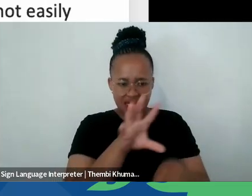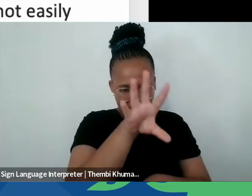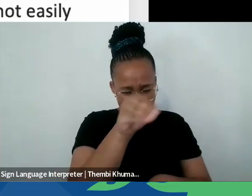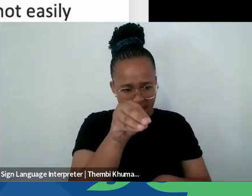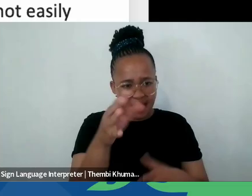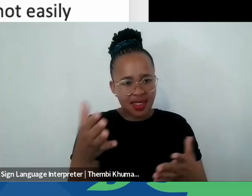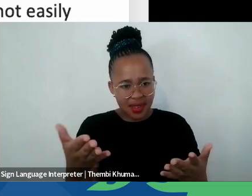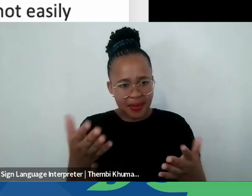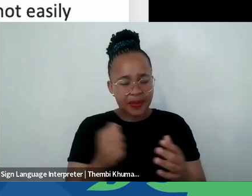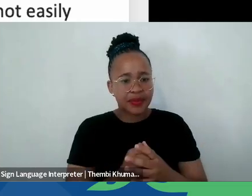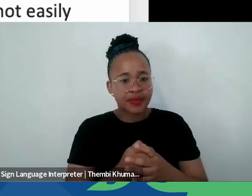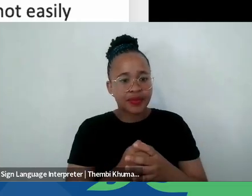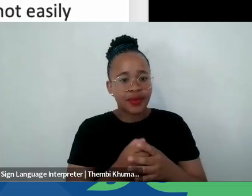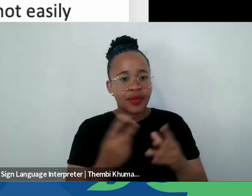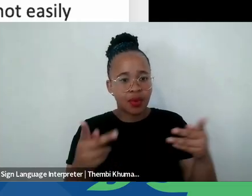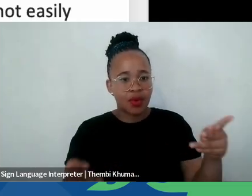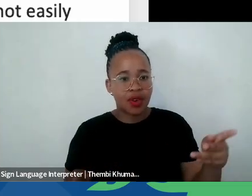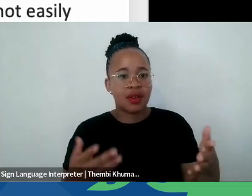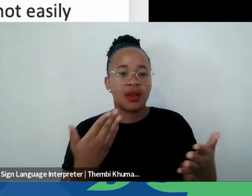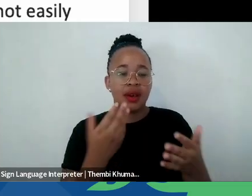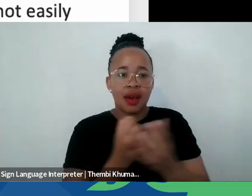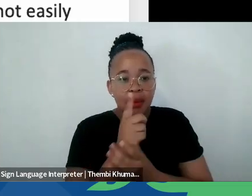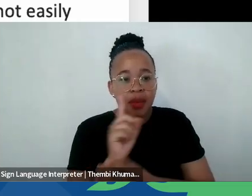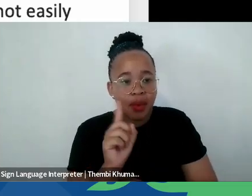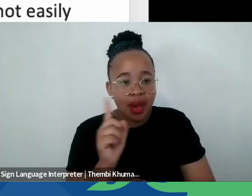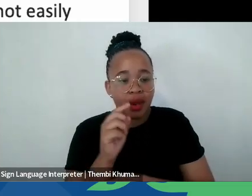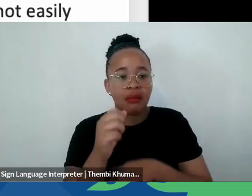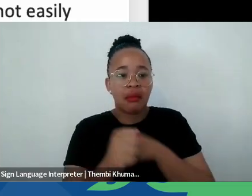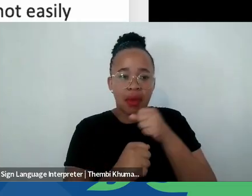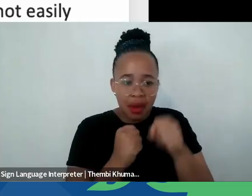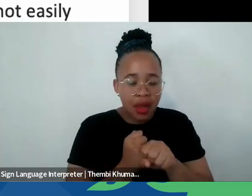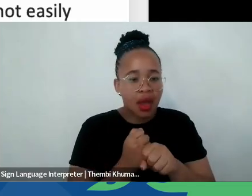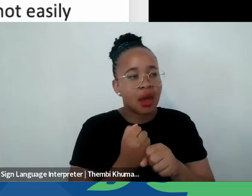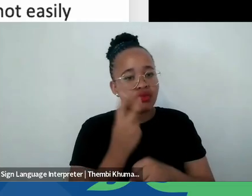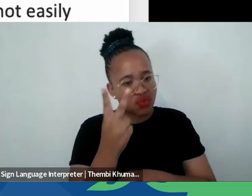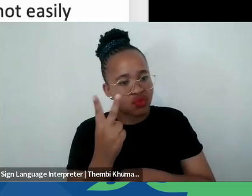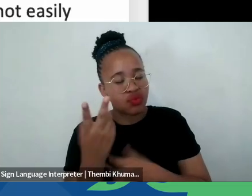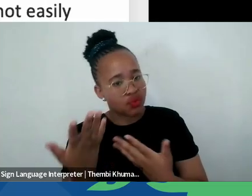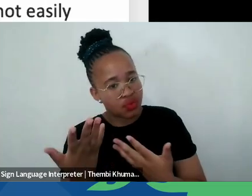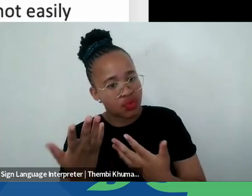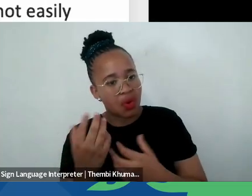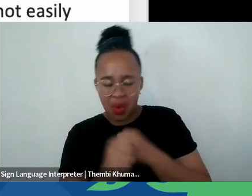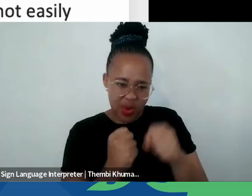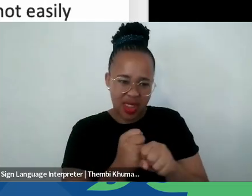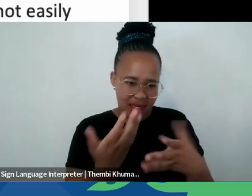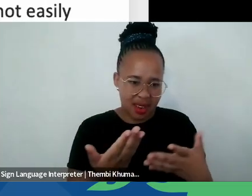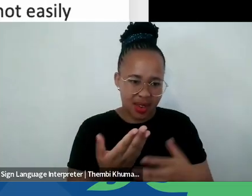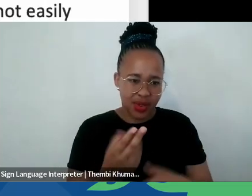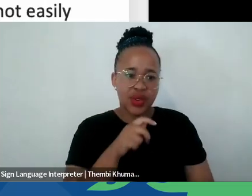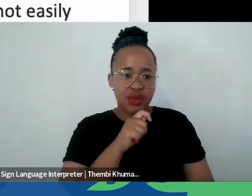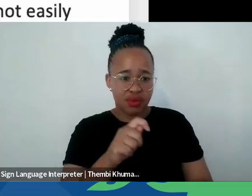these programs tend to be a year, 2 years, and we do achieve